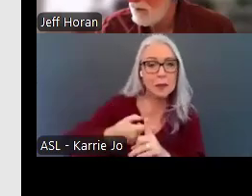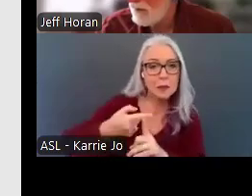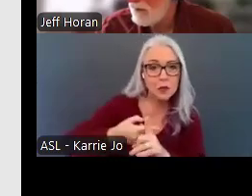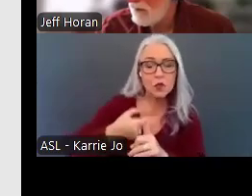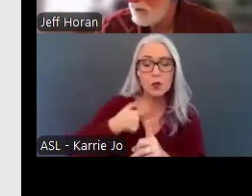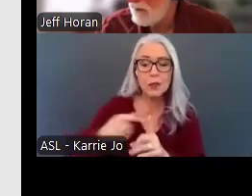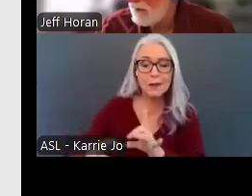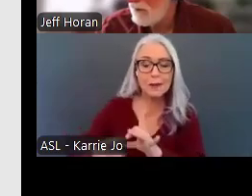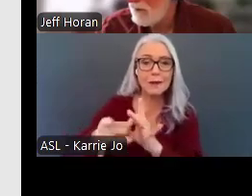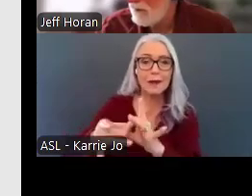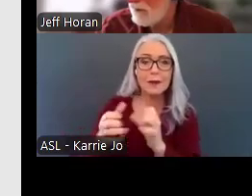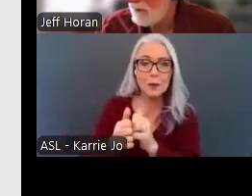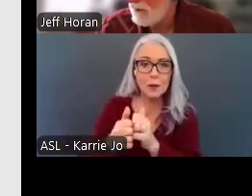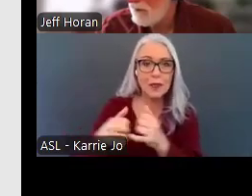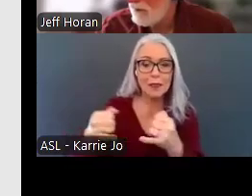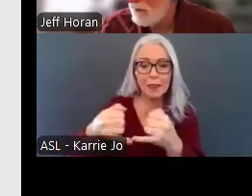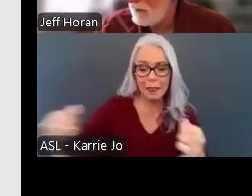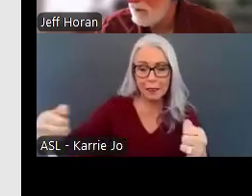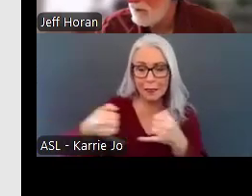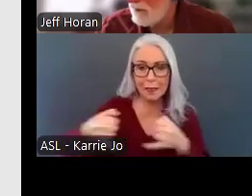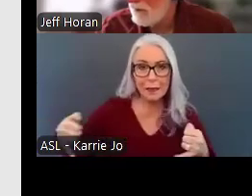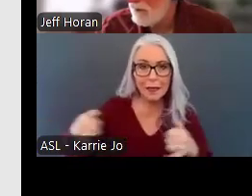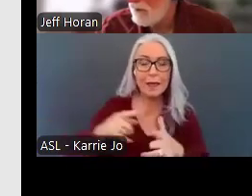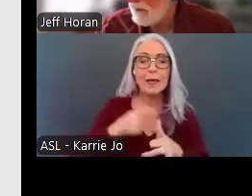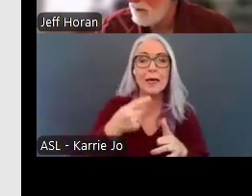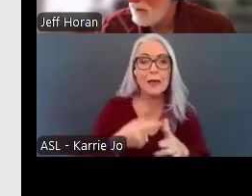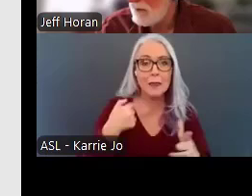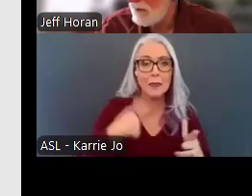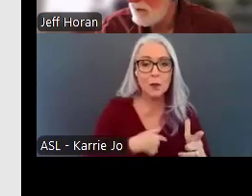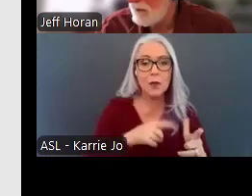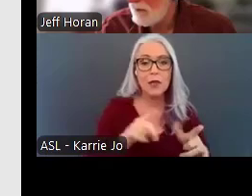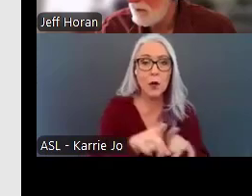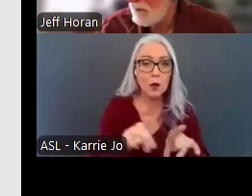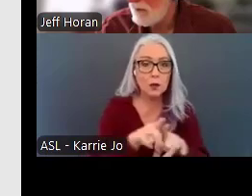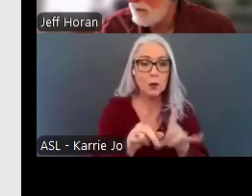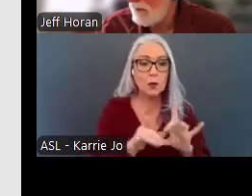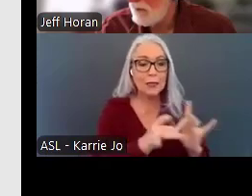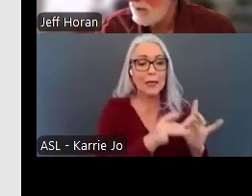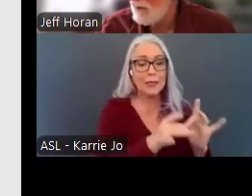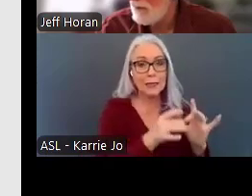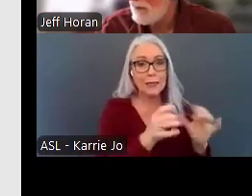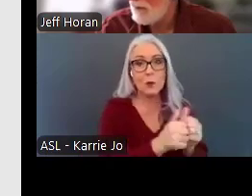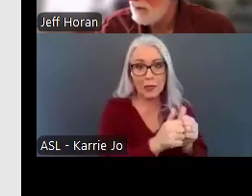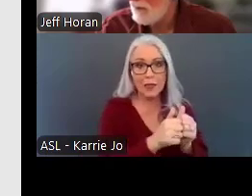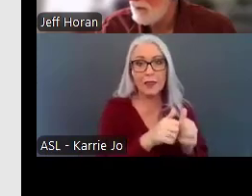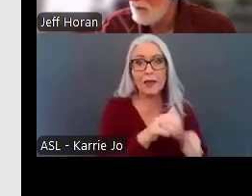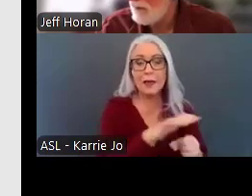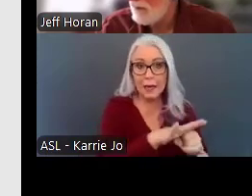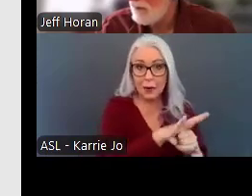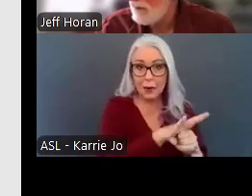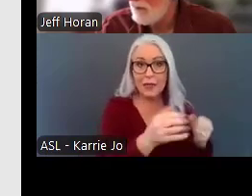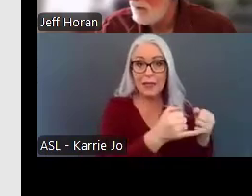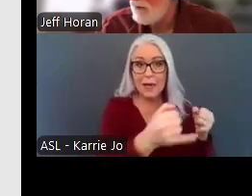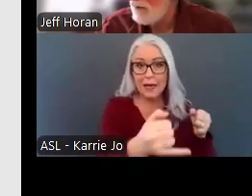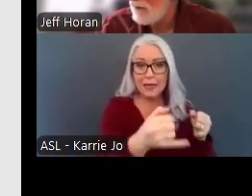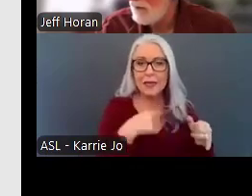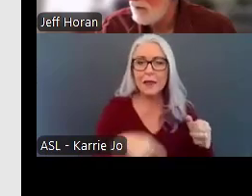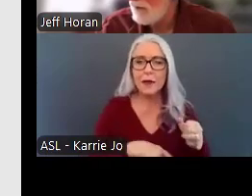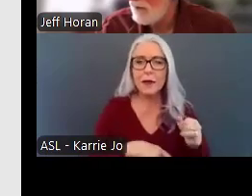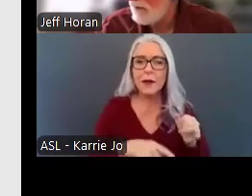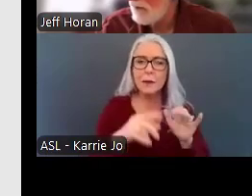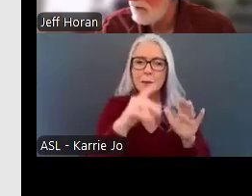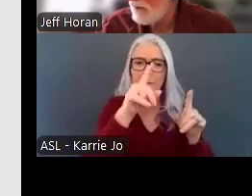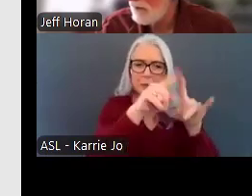then we overlaid them with the Bailey's ecoregions that were also snapped to county lines, and those were overlaid. So the polygons that you see are